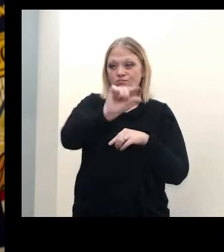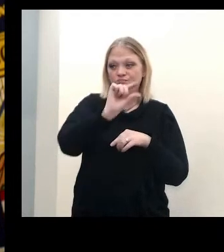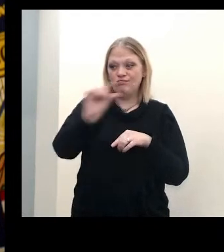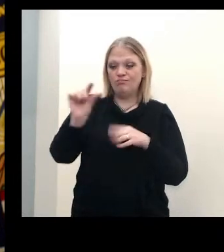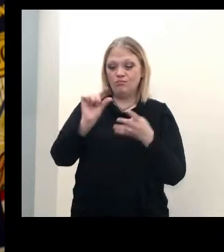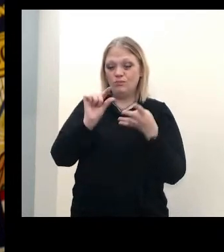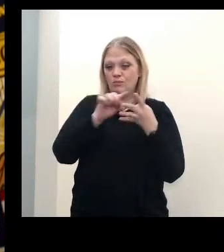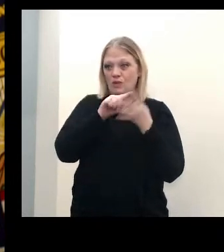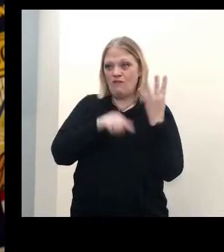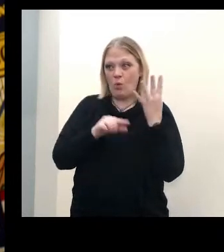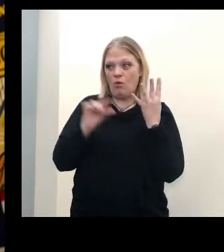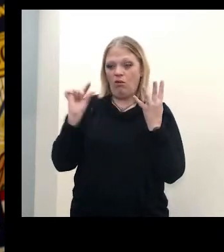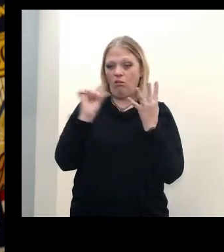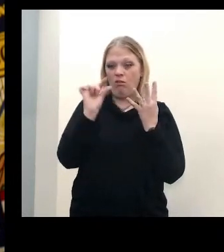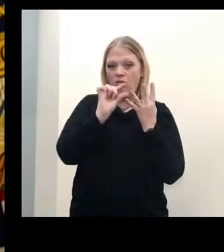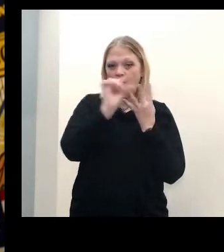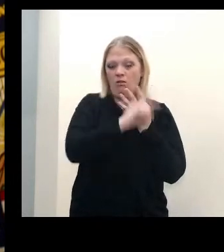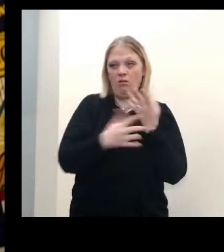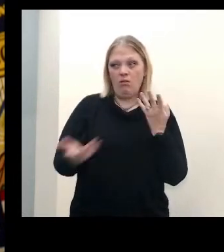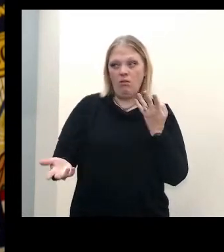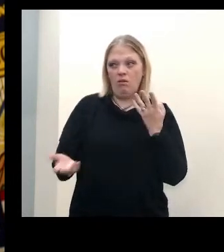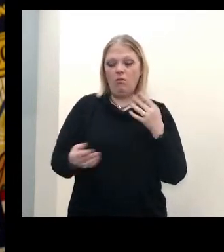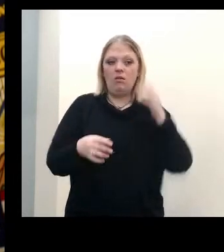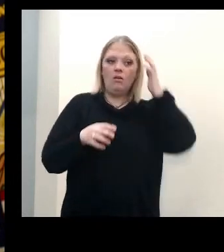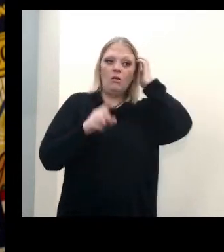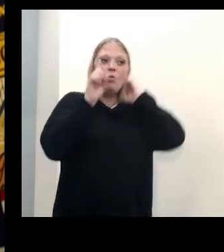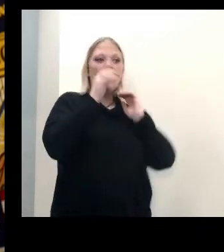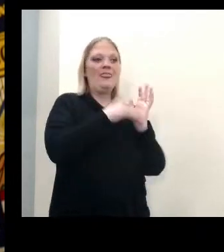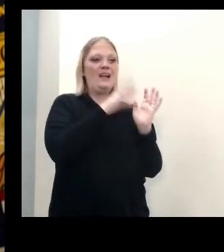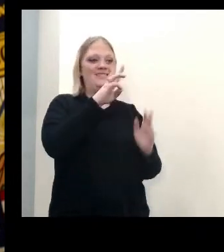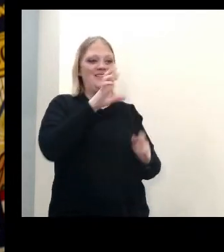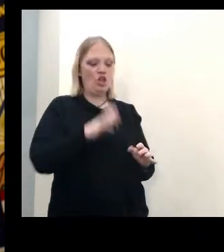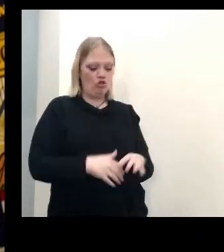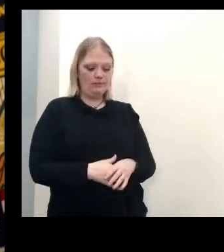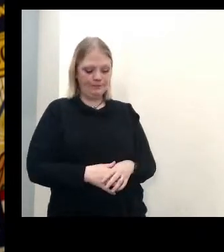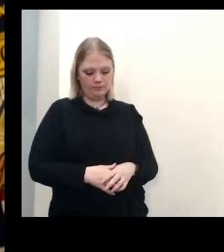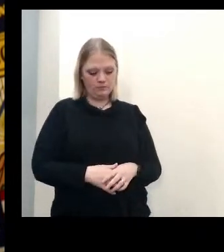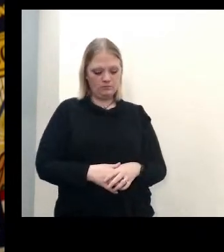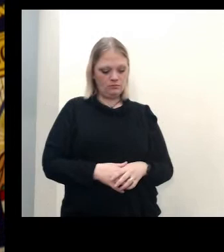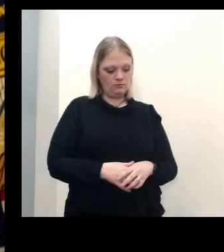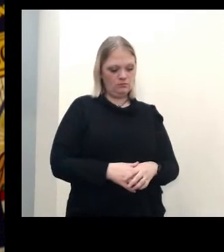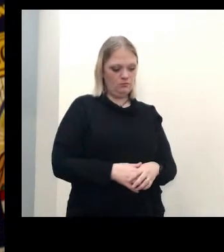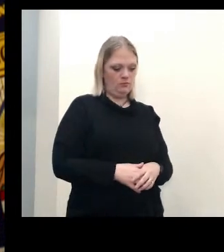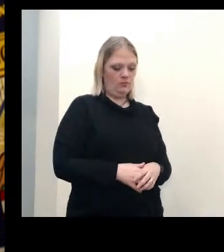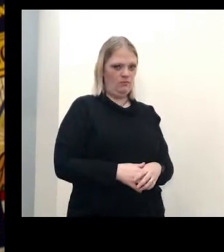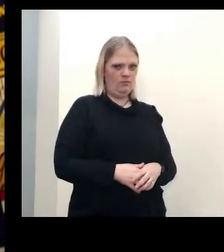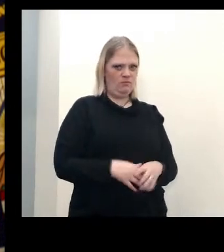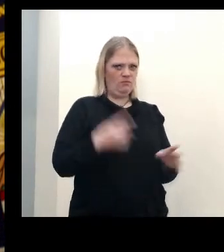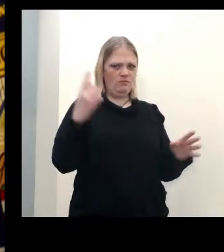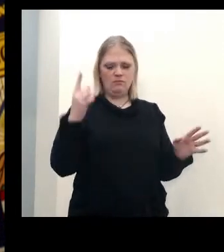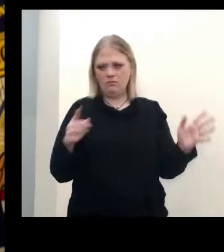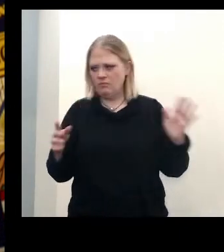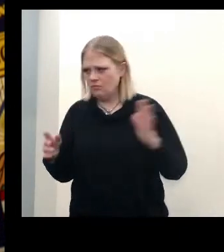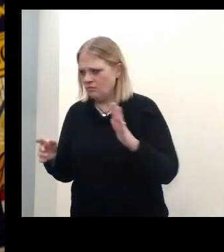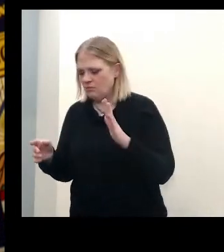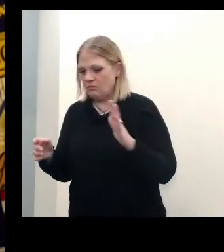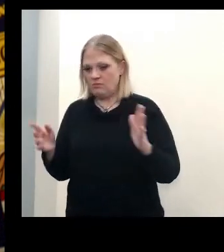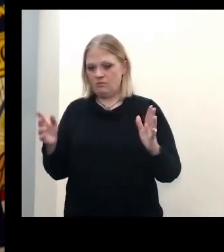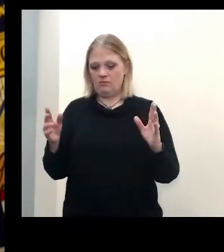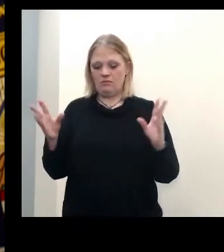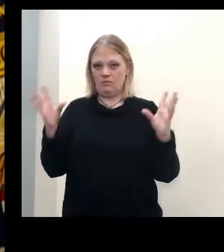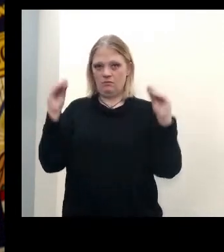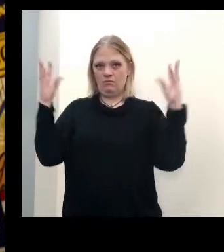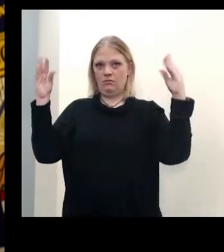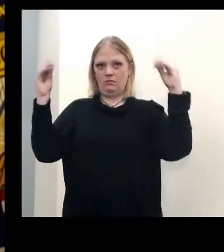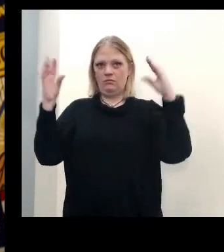to the four major healthcare systems? 1,600. Per week? Well, for this